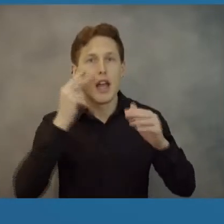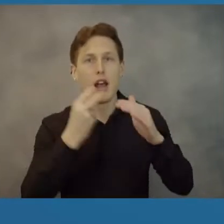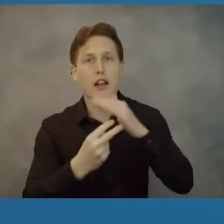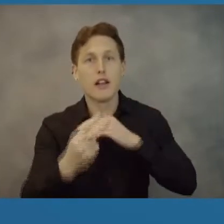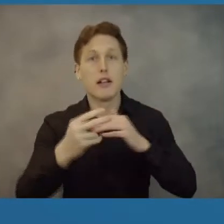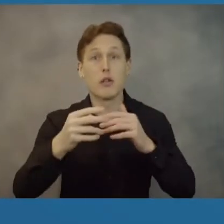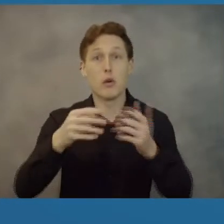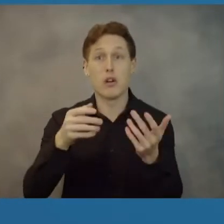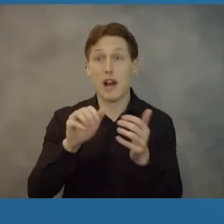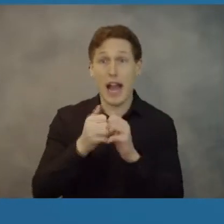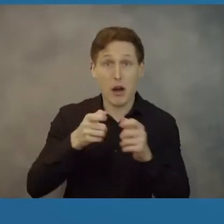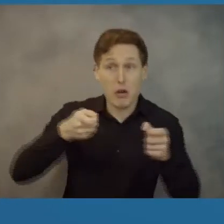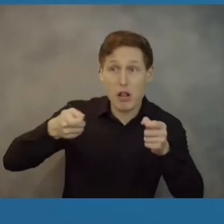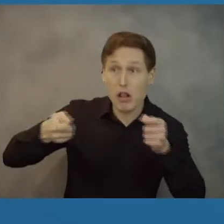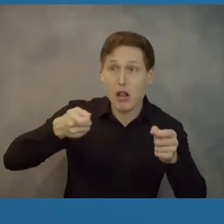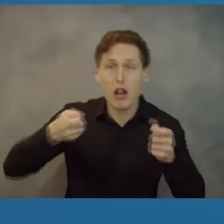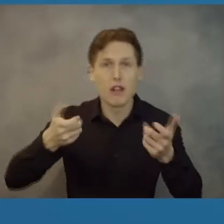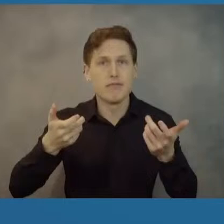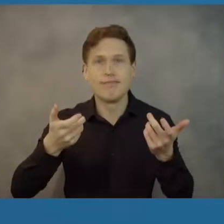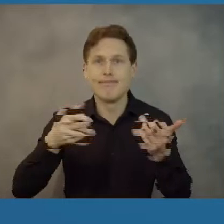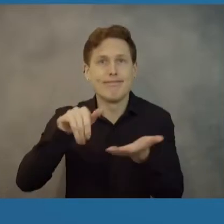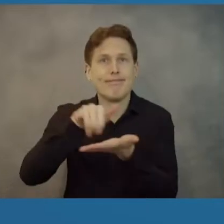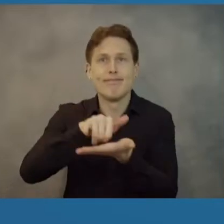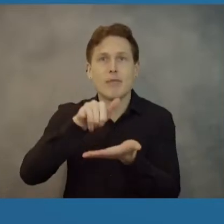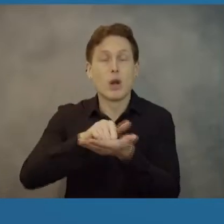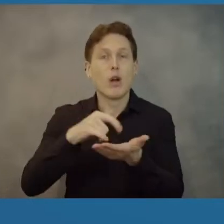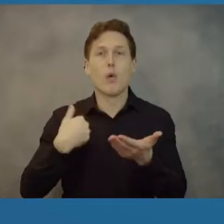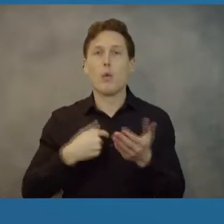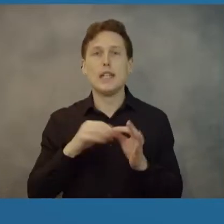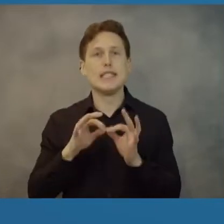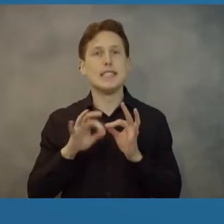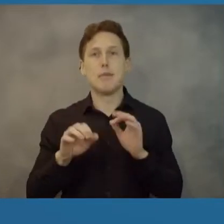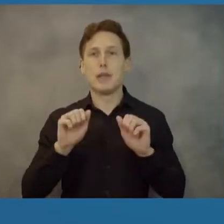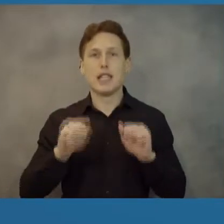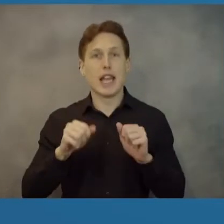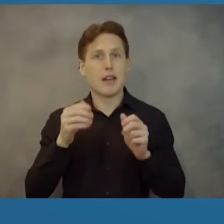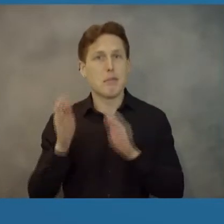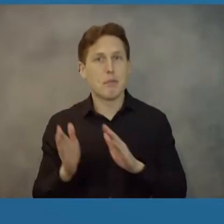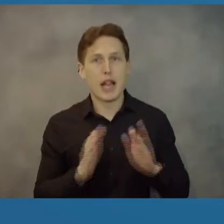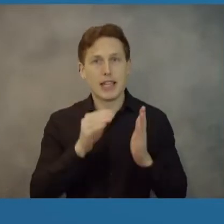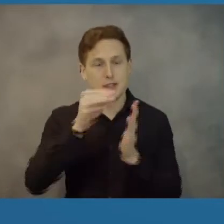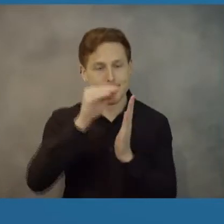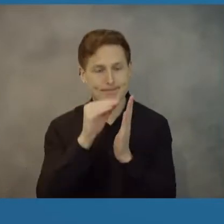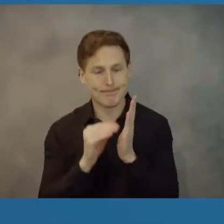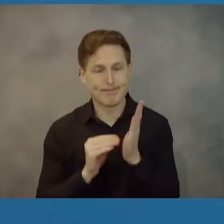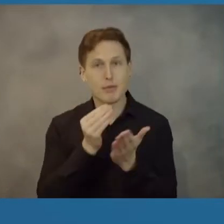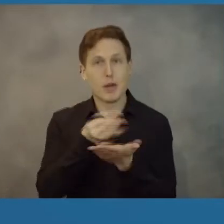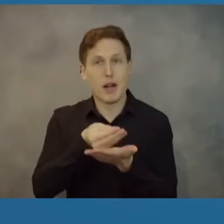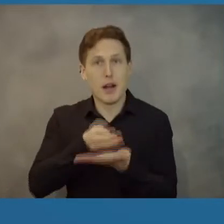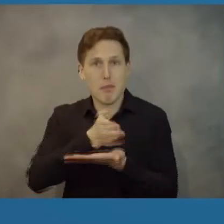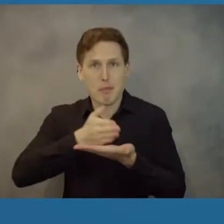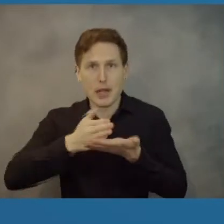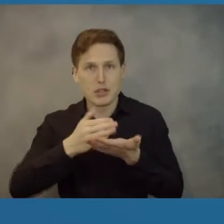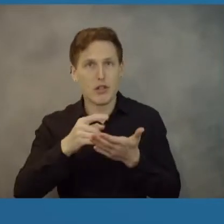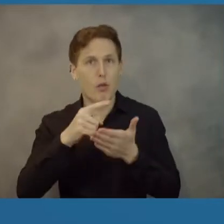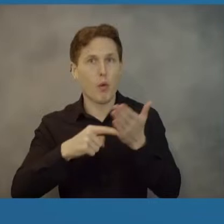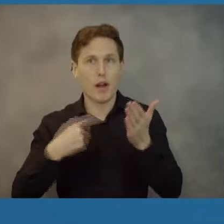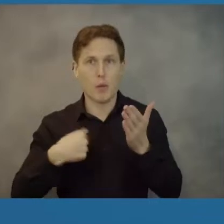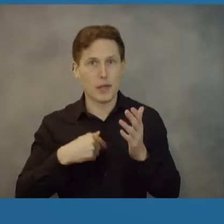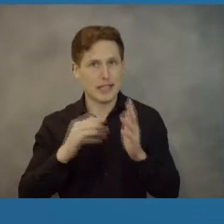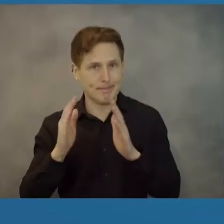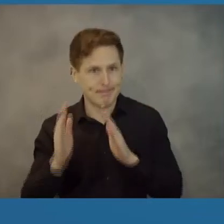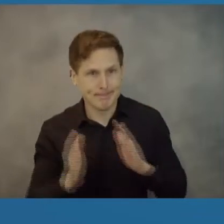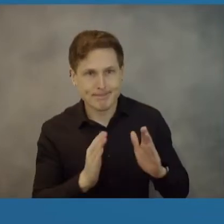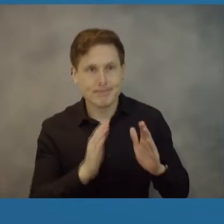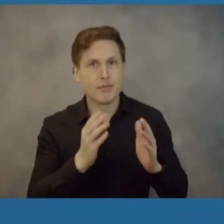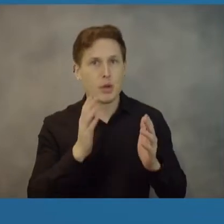reality is, we can only devise a budget based on the information we have at this time. There's a possibility that we'll have to